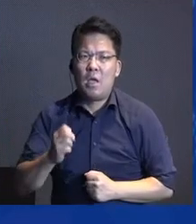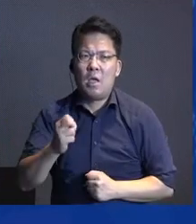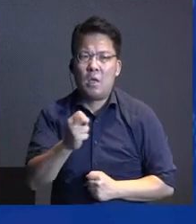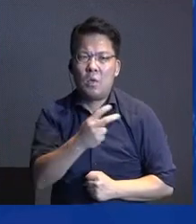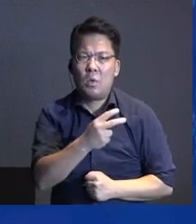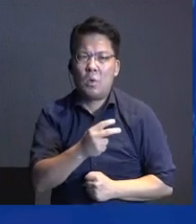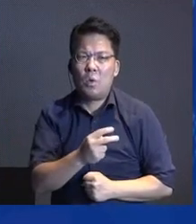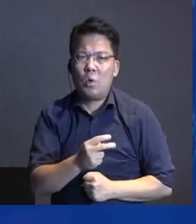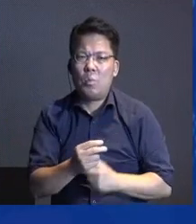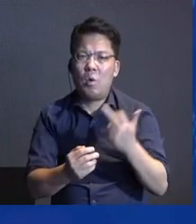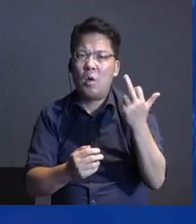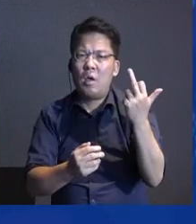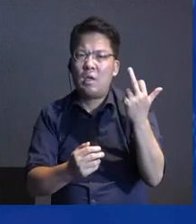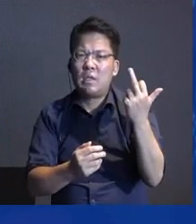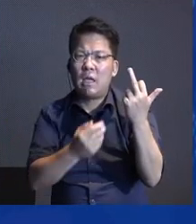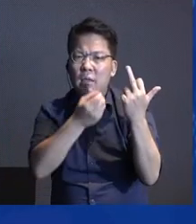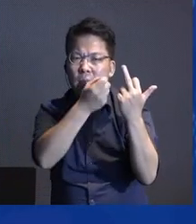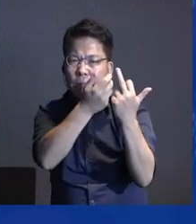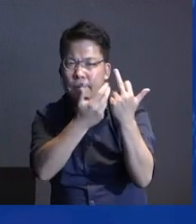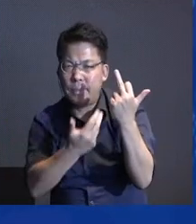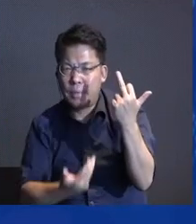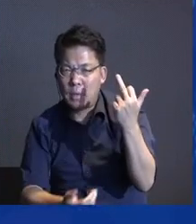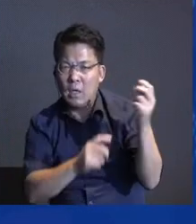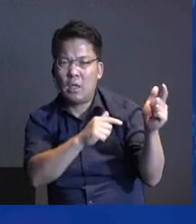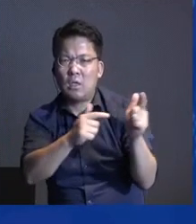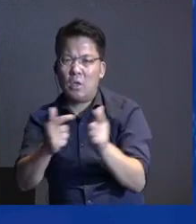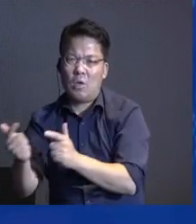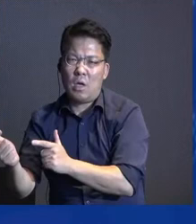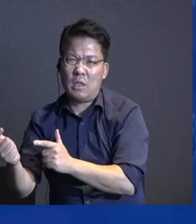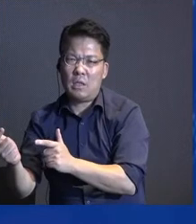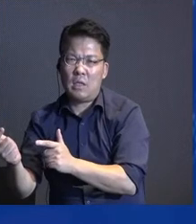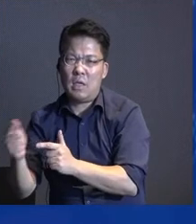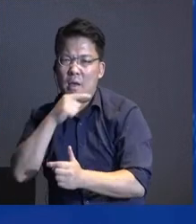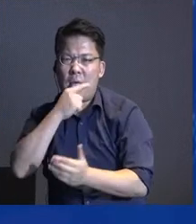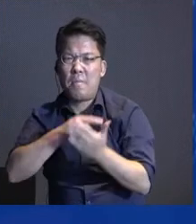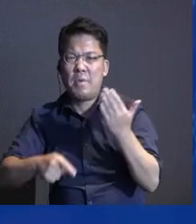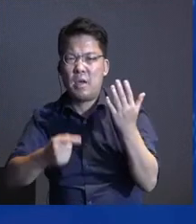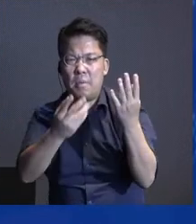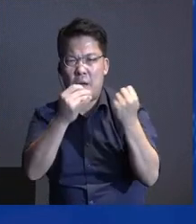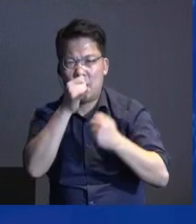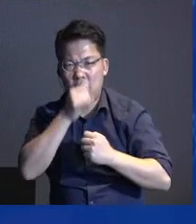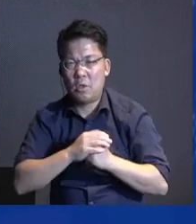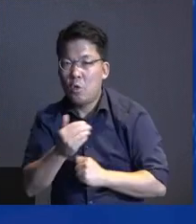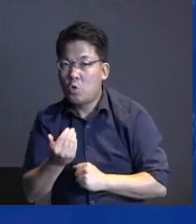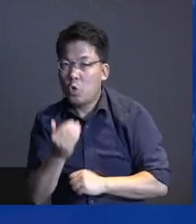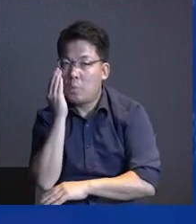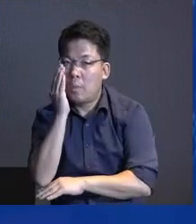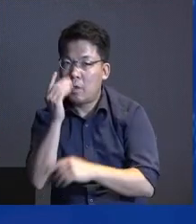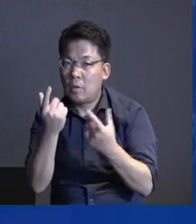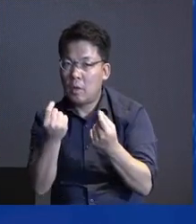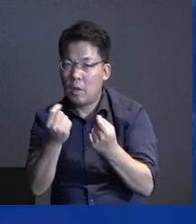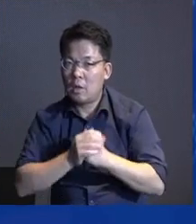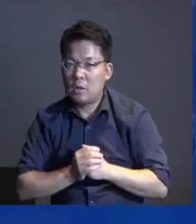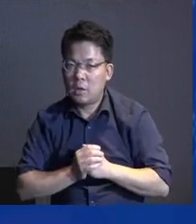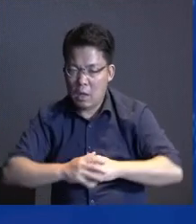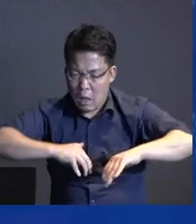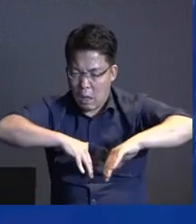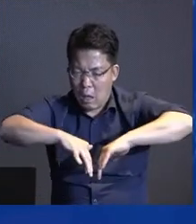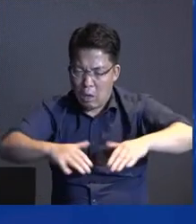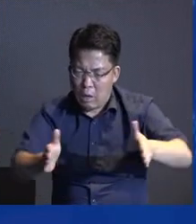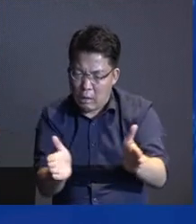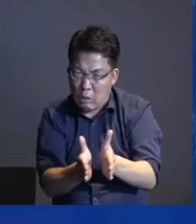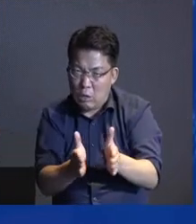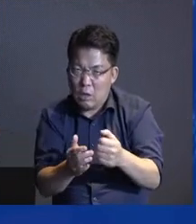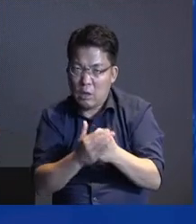fire trucks and evacuation routes. Of course, these characteristics can make the elderly person